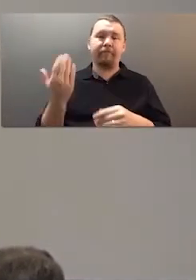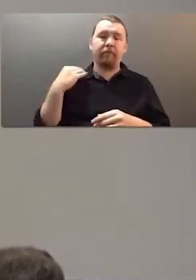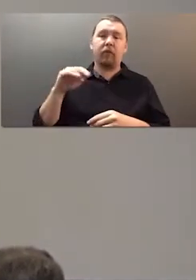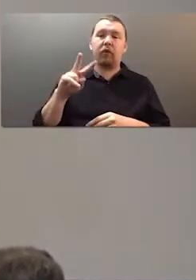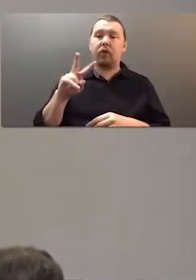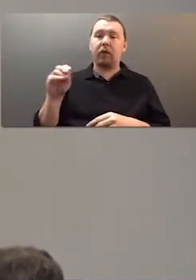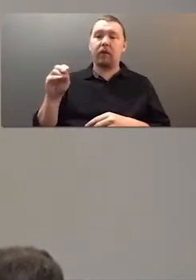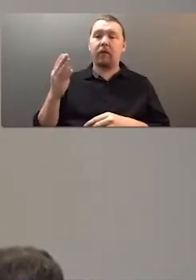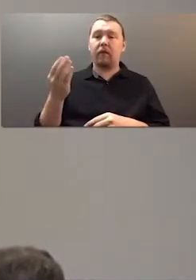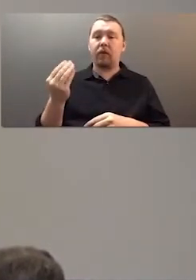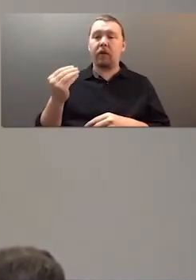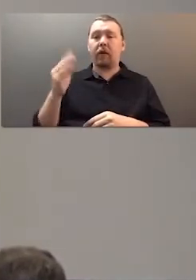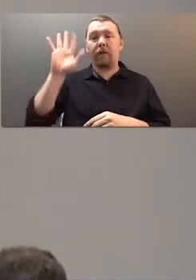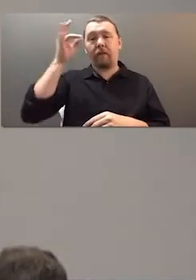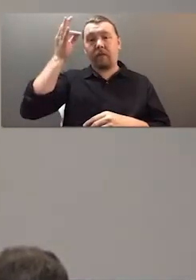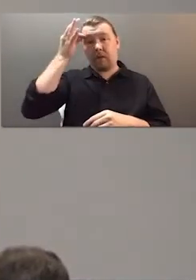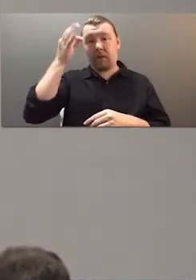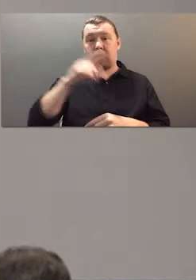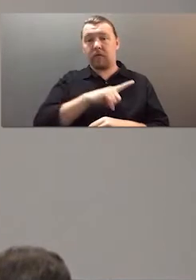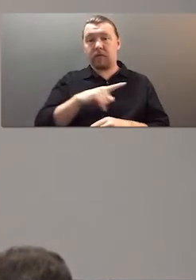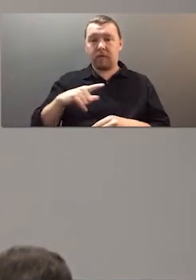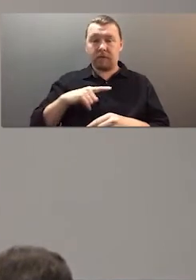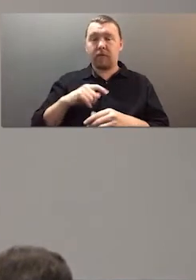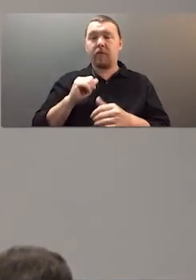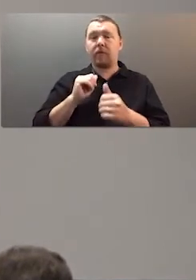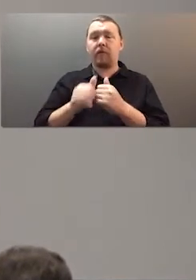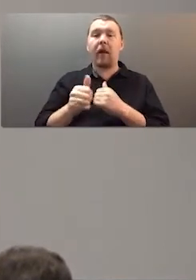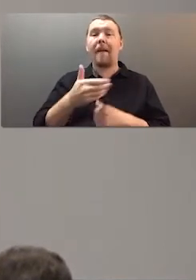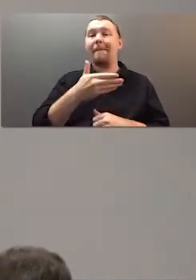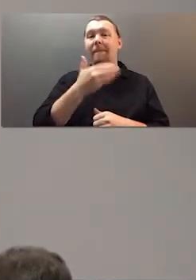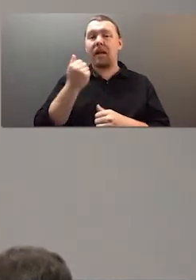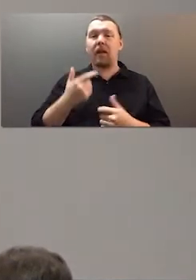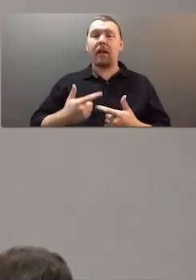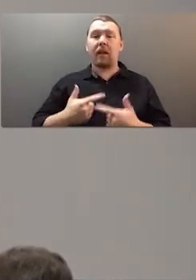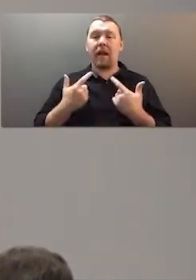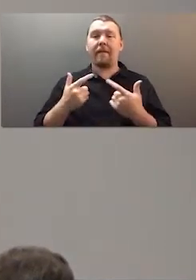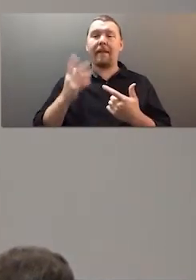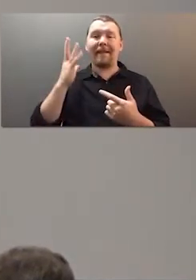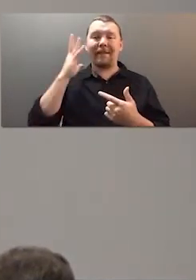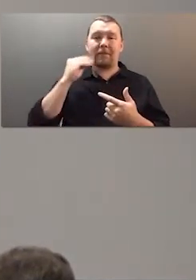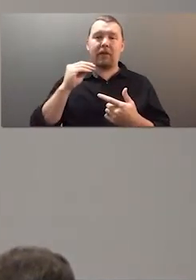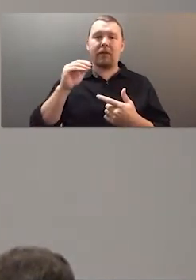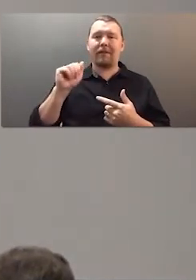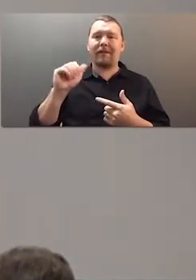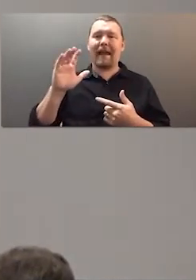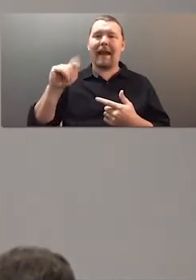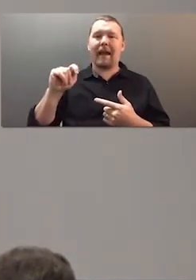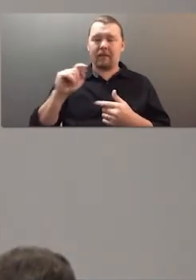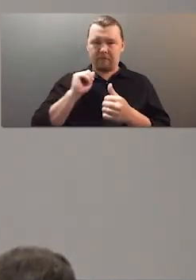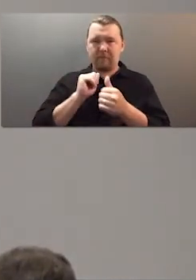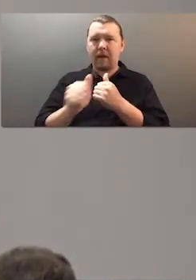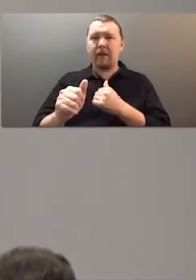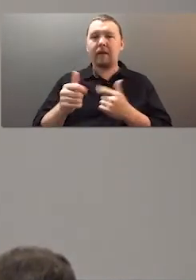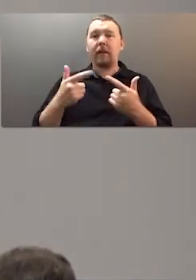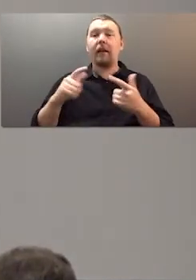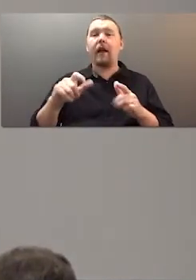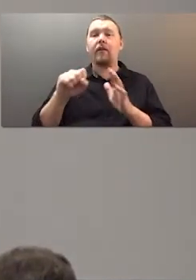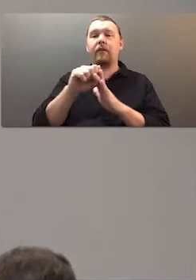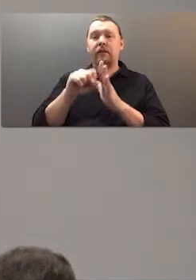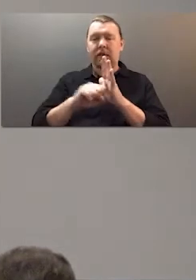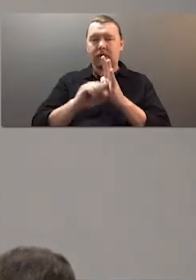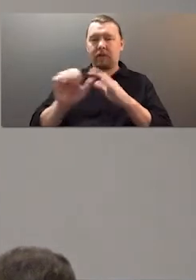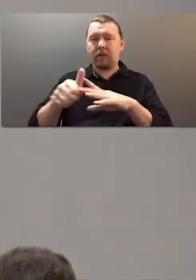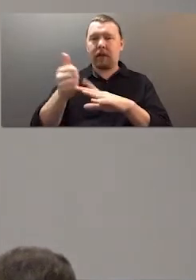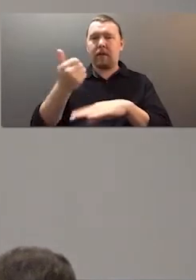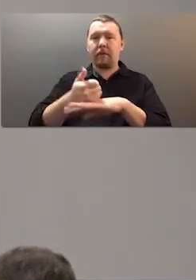back in 2014, federal legislation, the Achieving a Better Life Experience Act, passed that allowed states to set